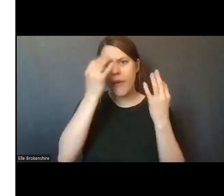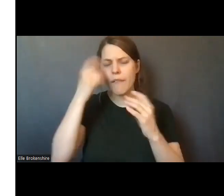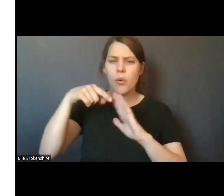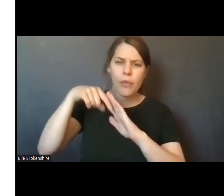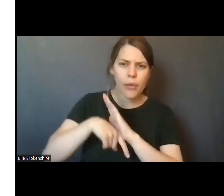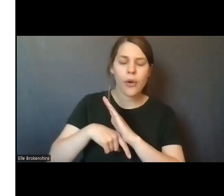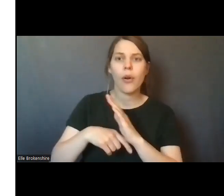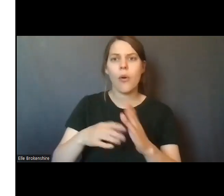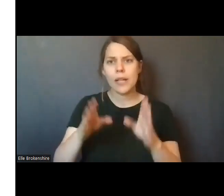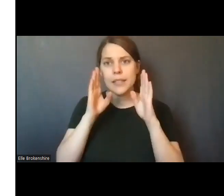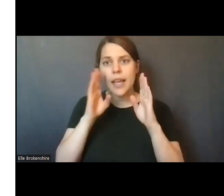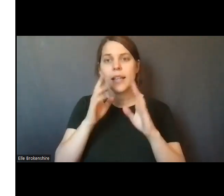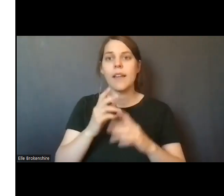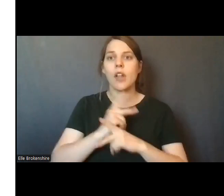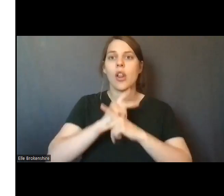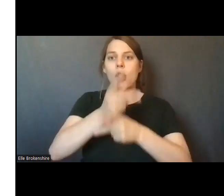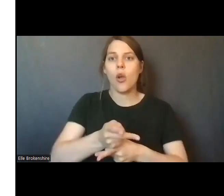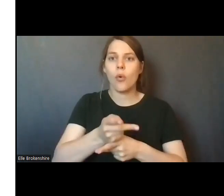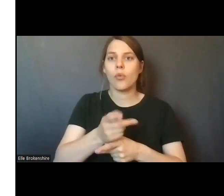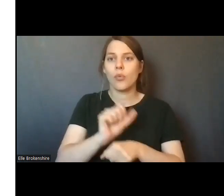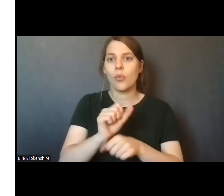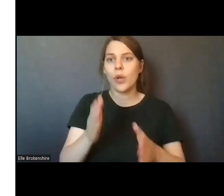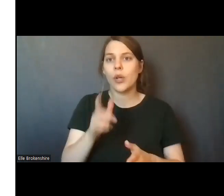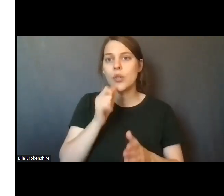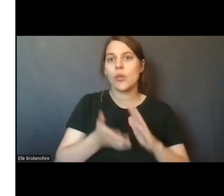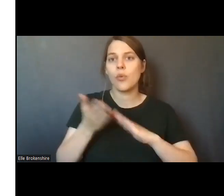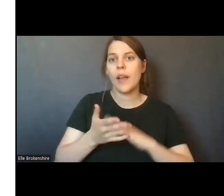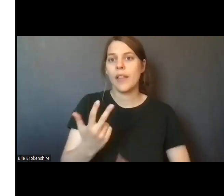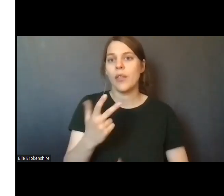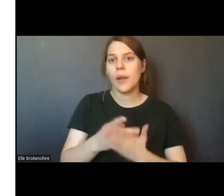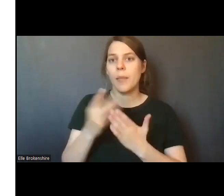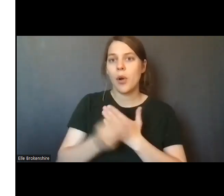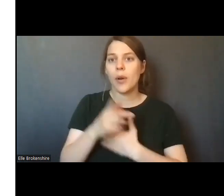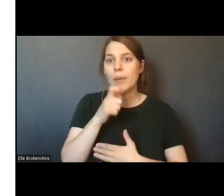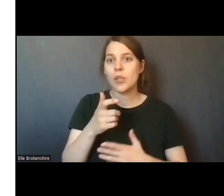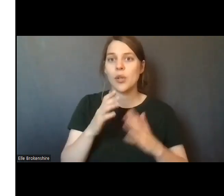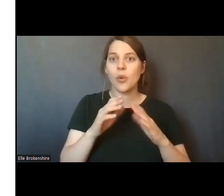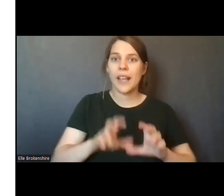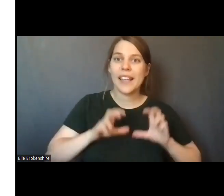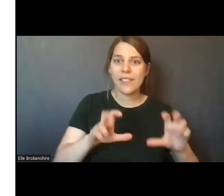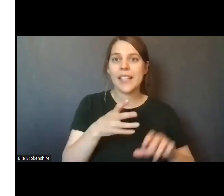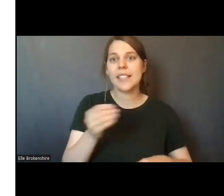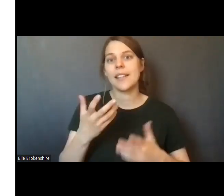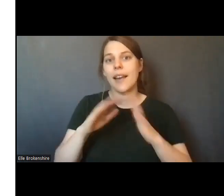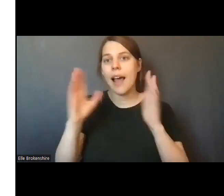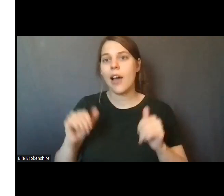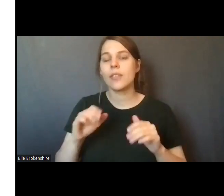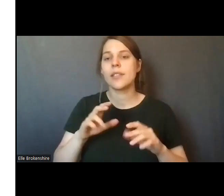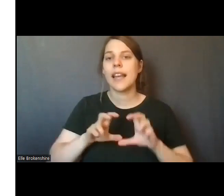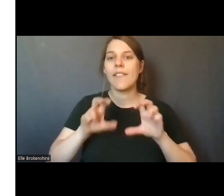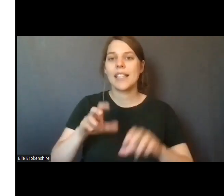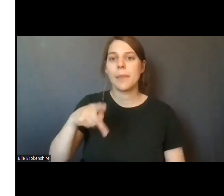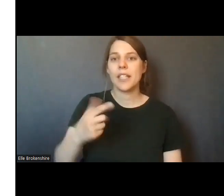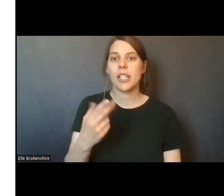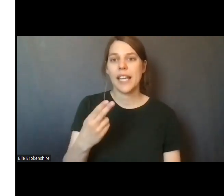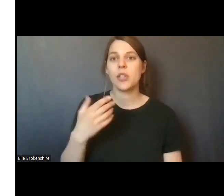loan officers that administer the 3 loan programs that are housed at Invest PGH. Those programs include a microloan program, which is